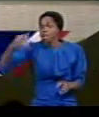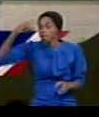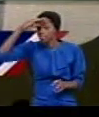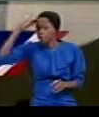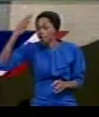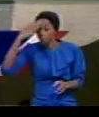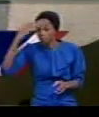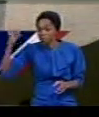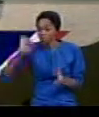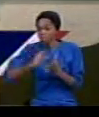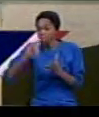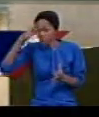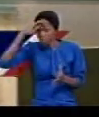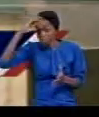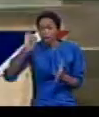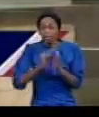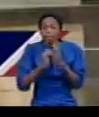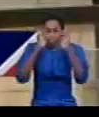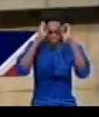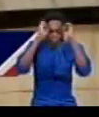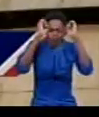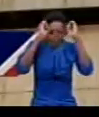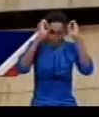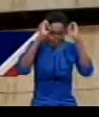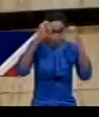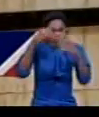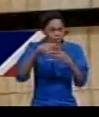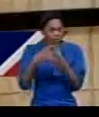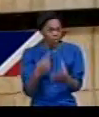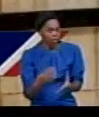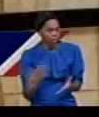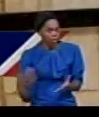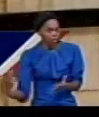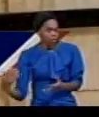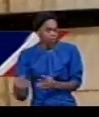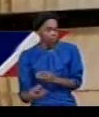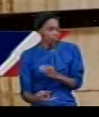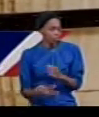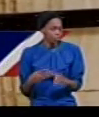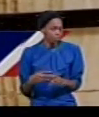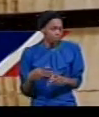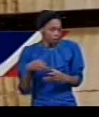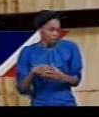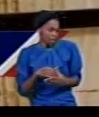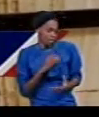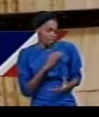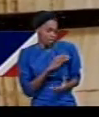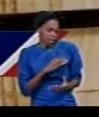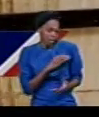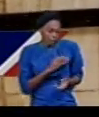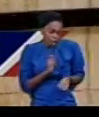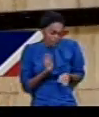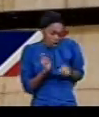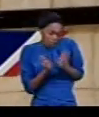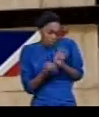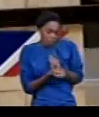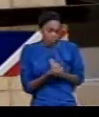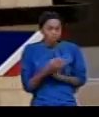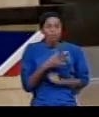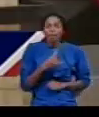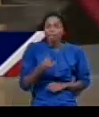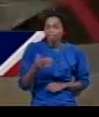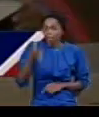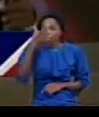is educated in the things of the world, in character transformation, and they know how